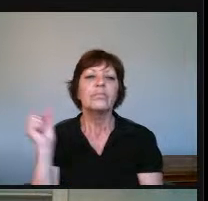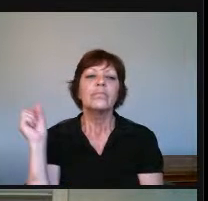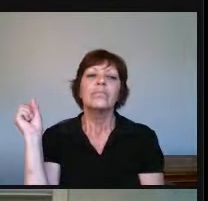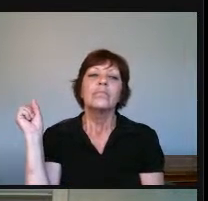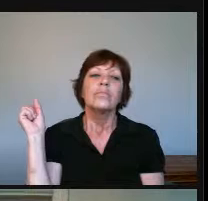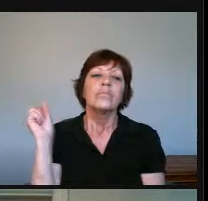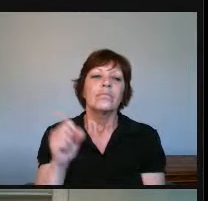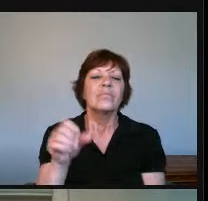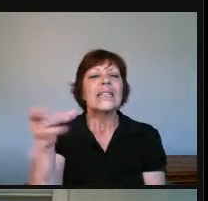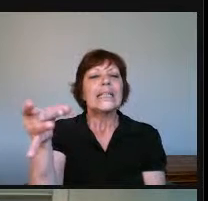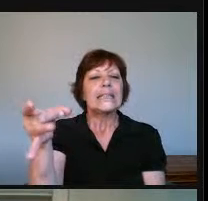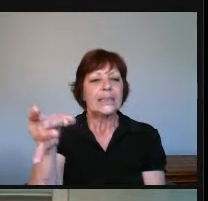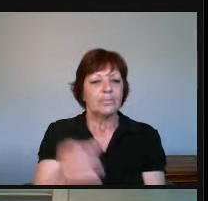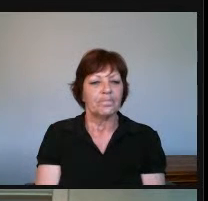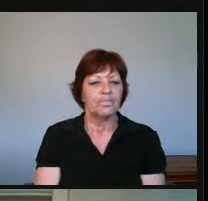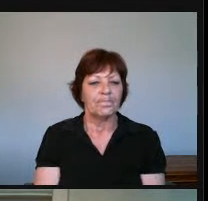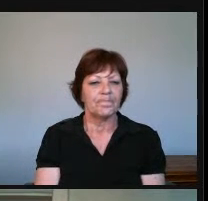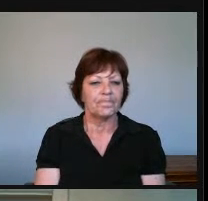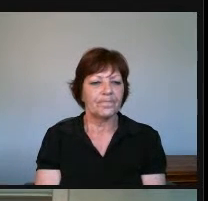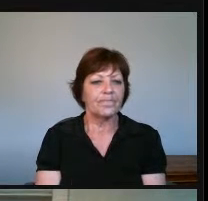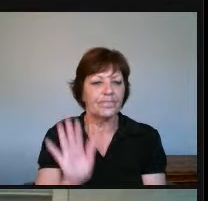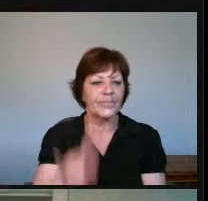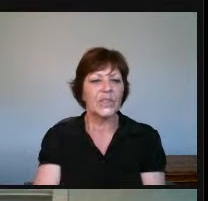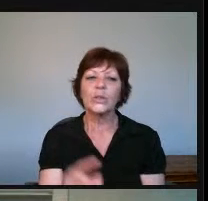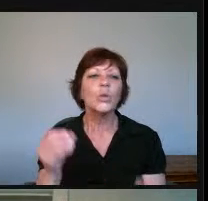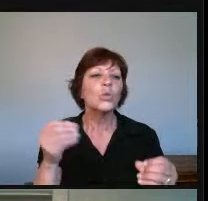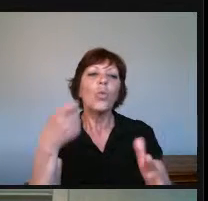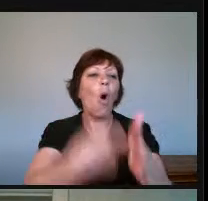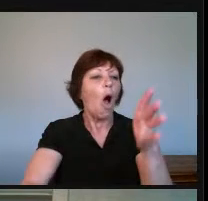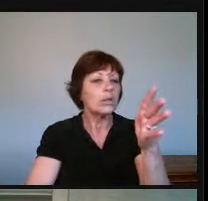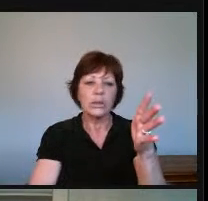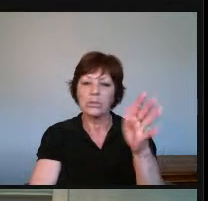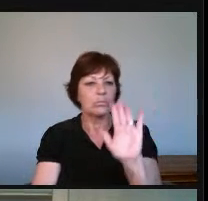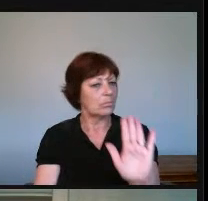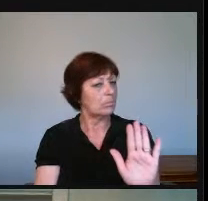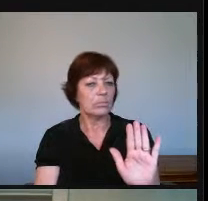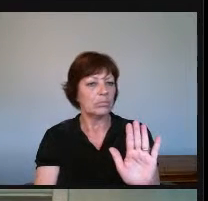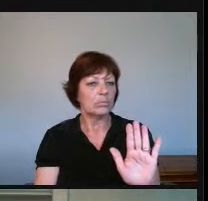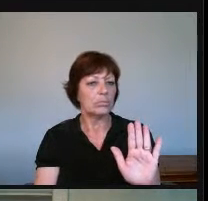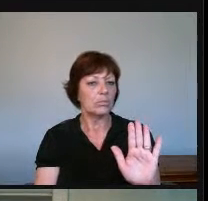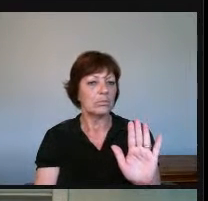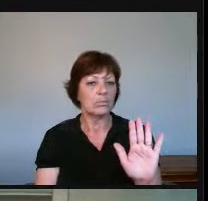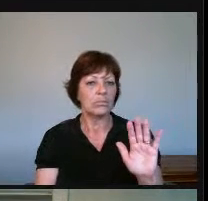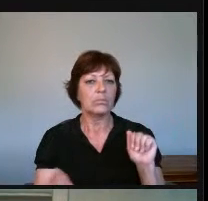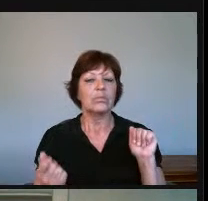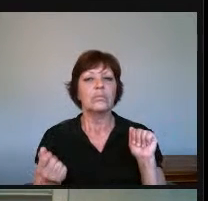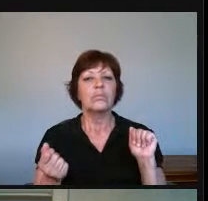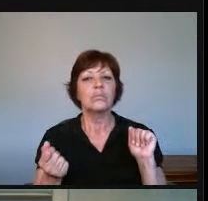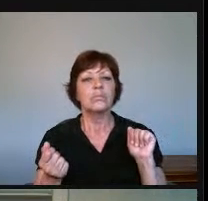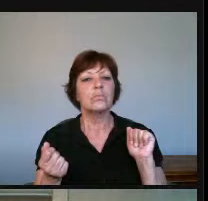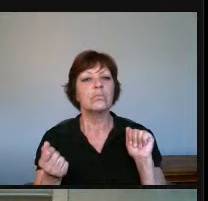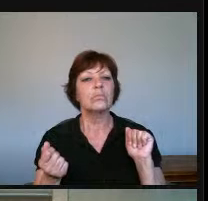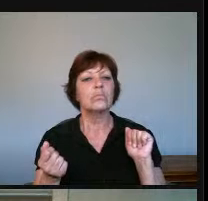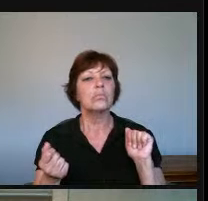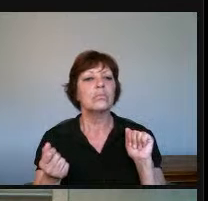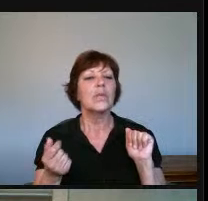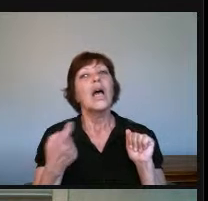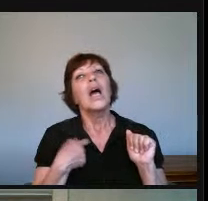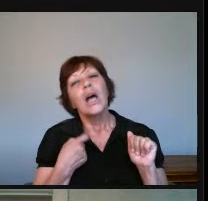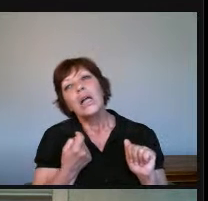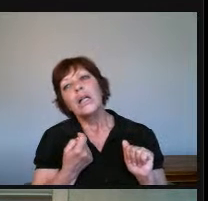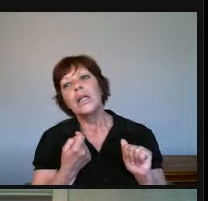Yeah, let's go on to 18. There is no cost to patients. I am a little